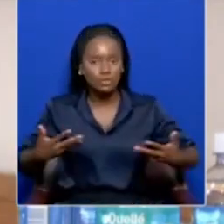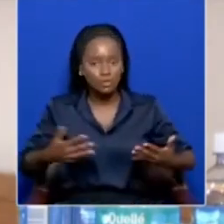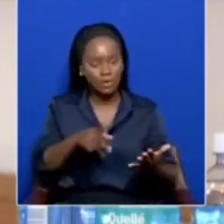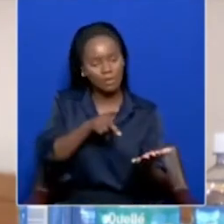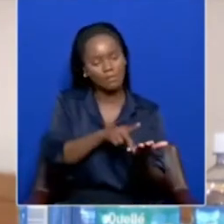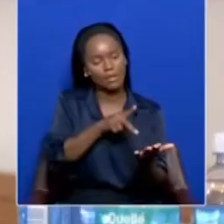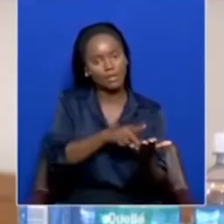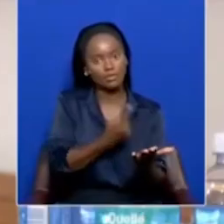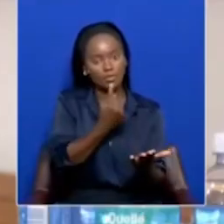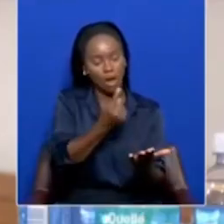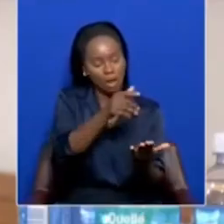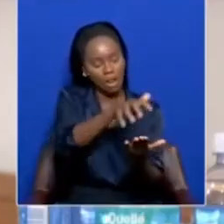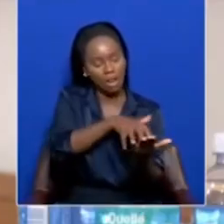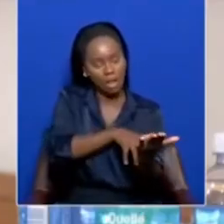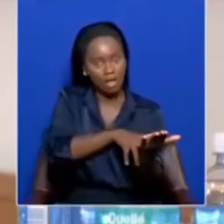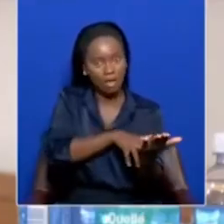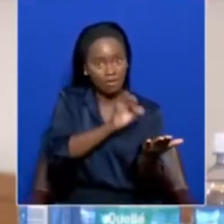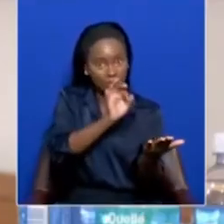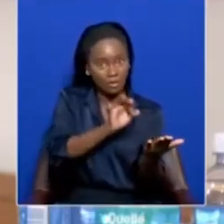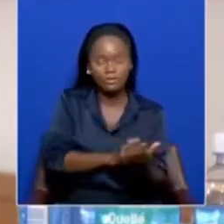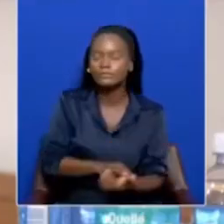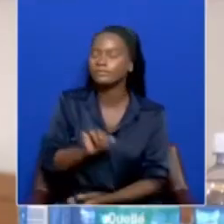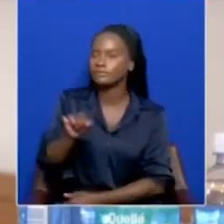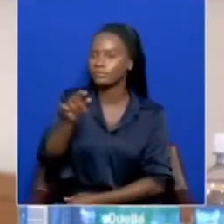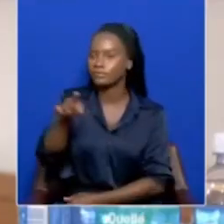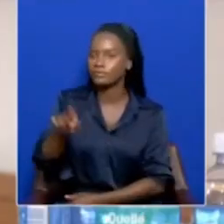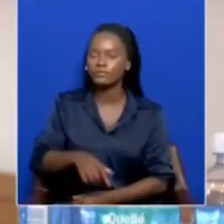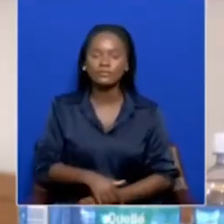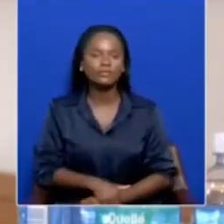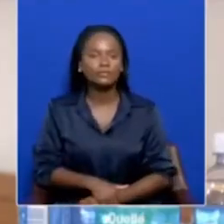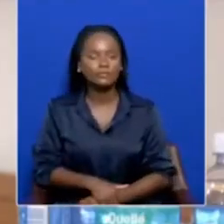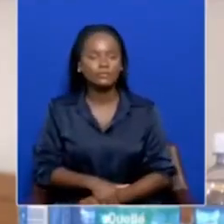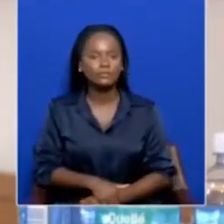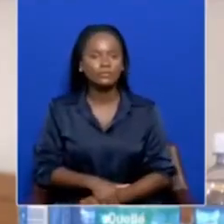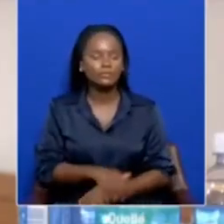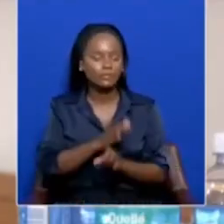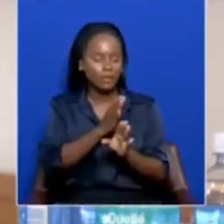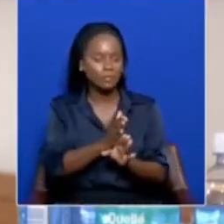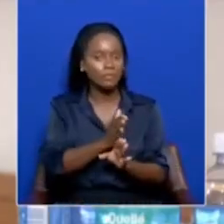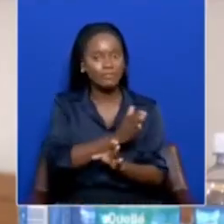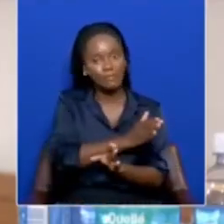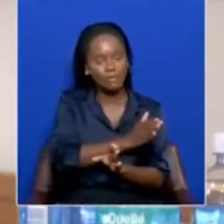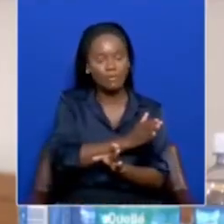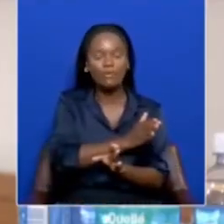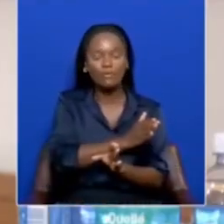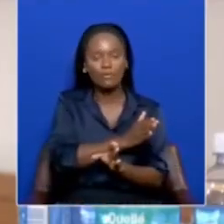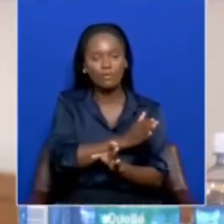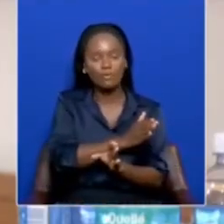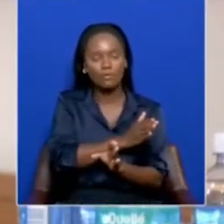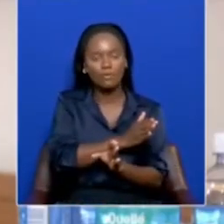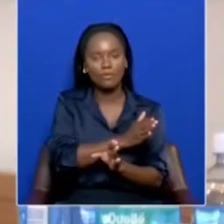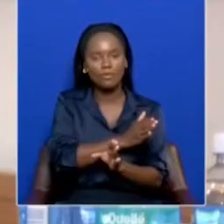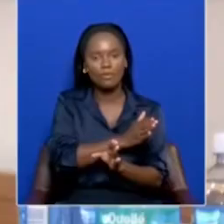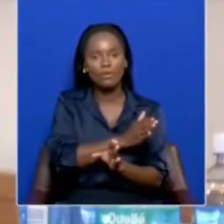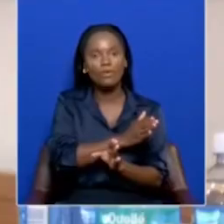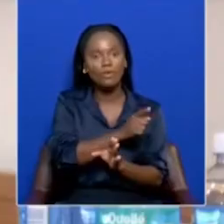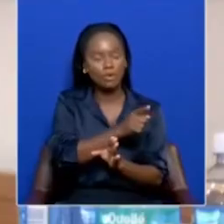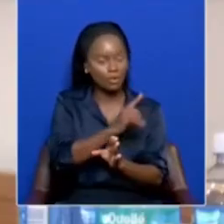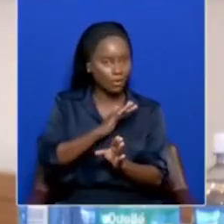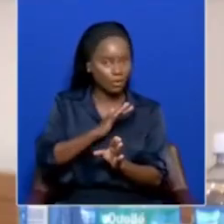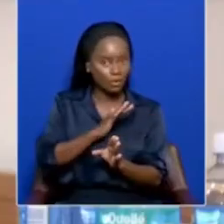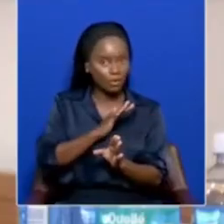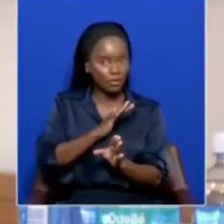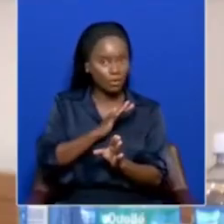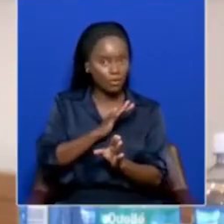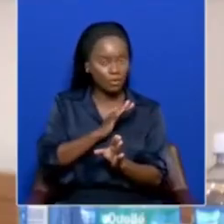That's correct, Chair. Before we get to that part of your statement, I would like to